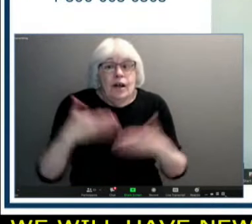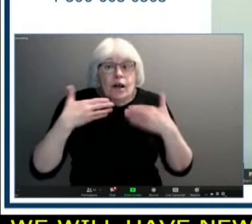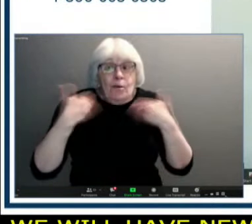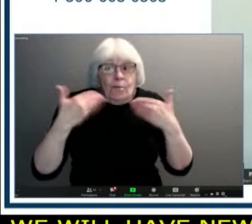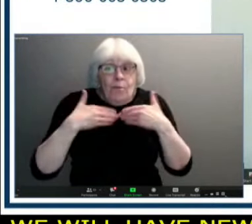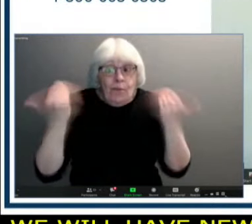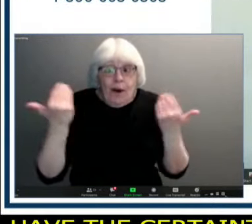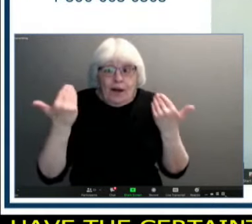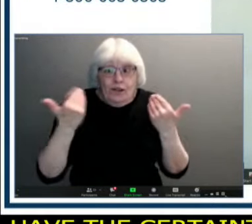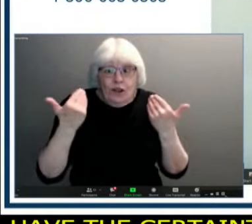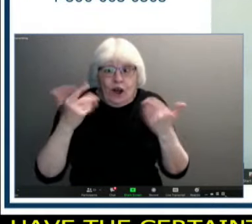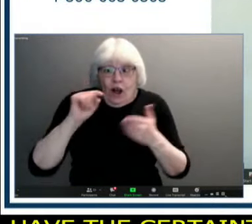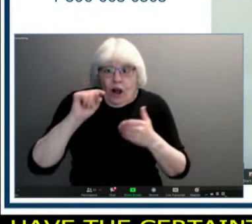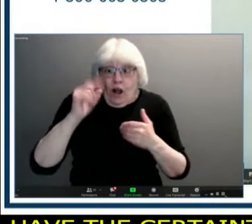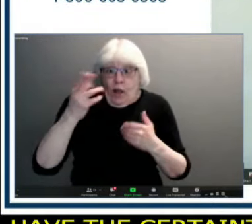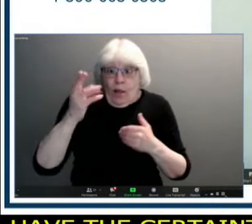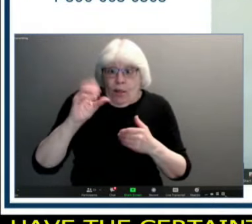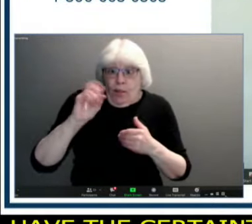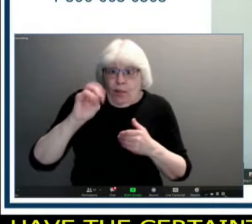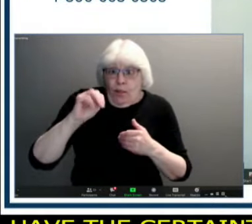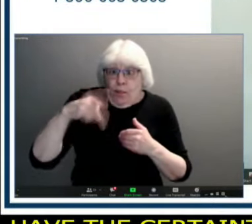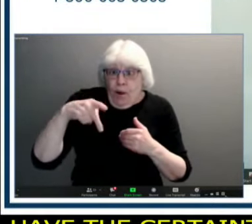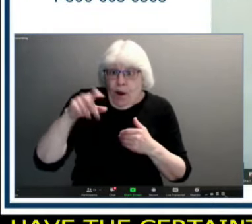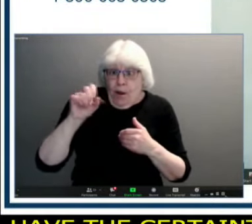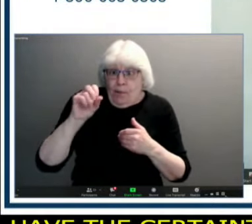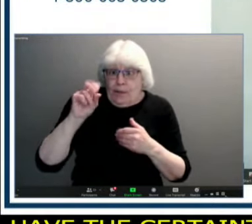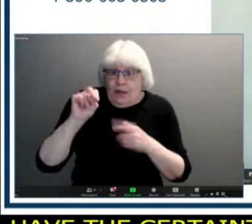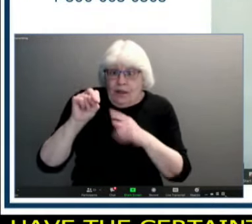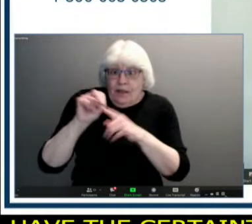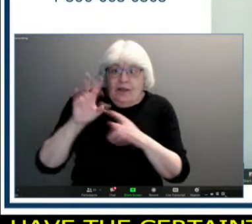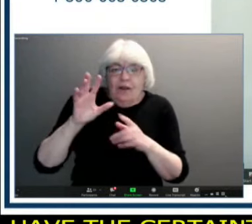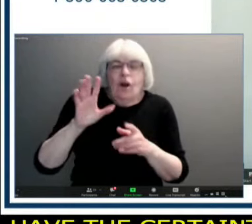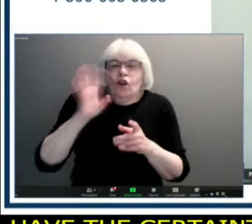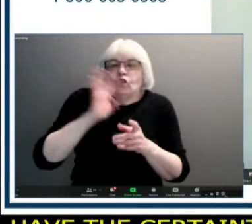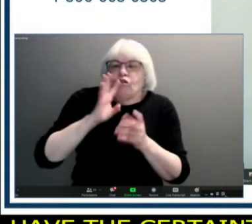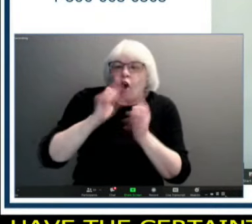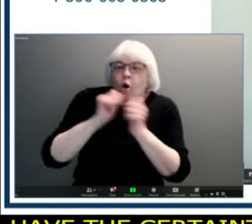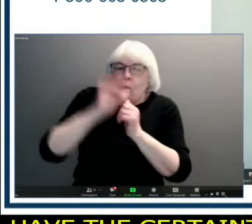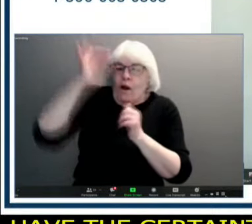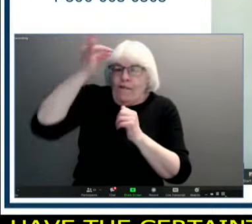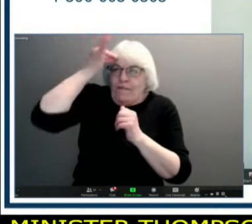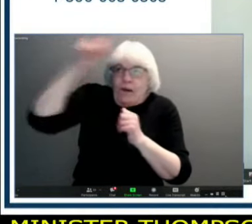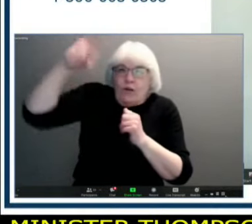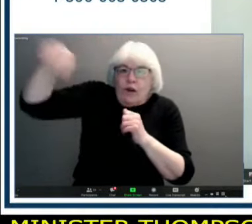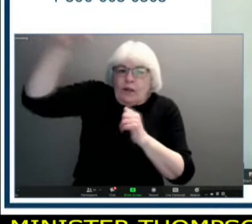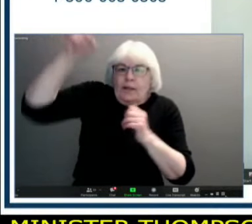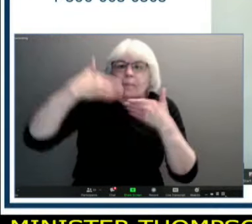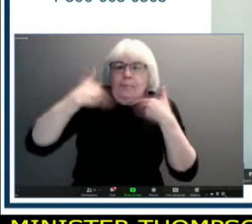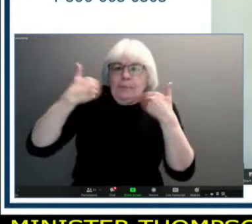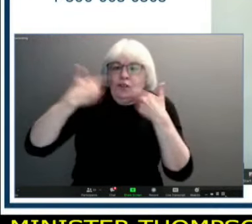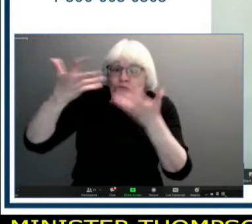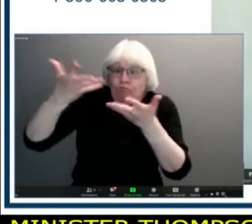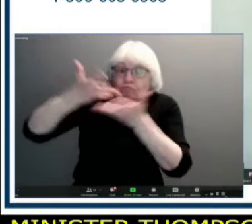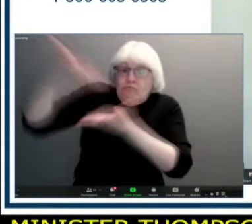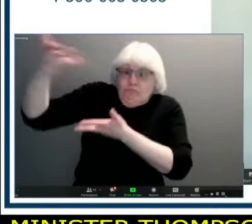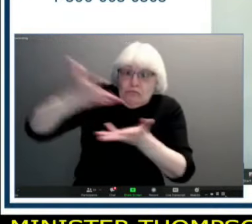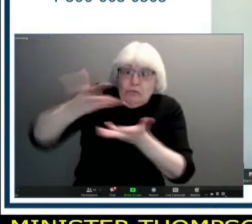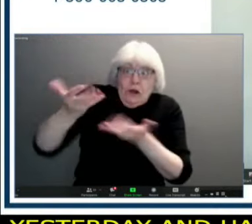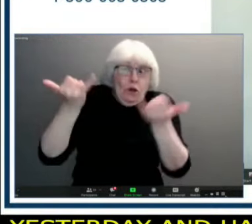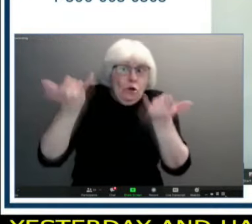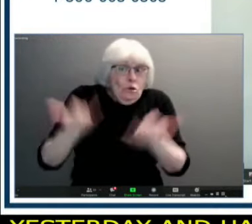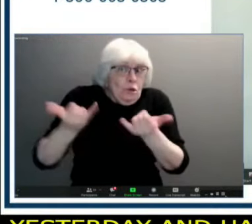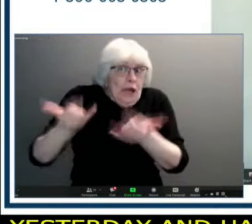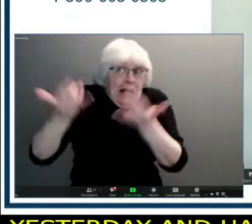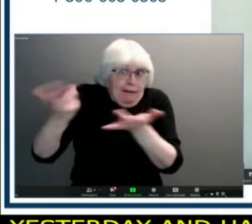yesterday, and again today, and I think those discussions are probably happening right now. We're pushing for those